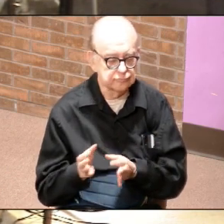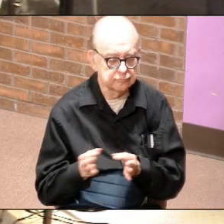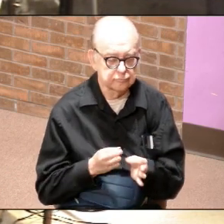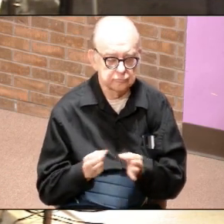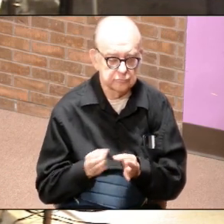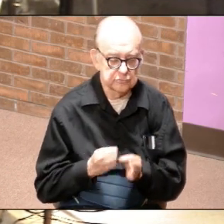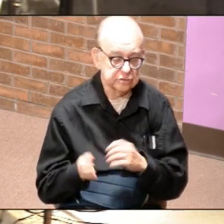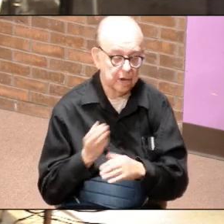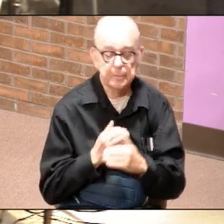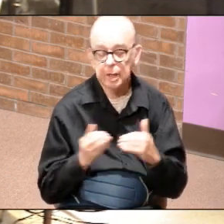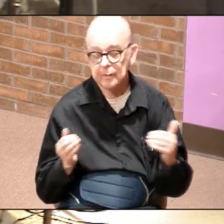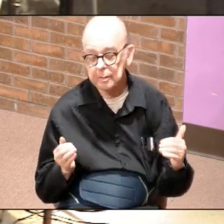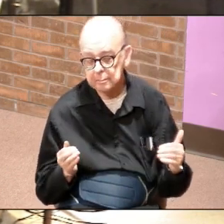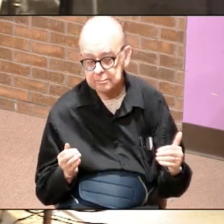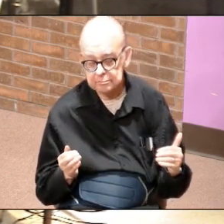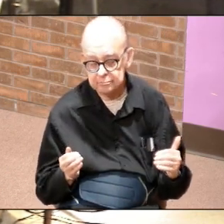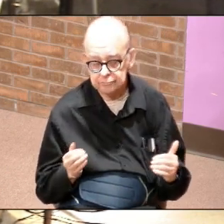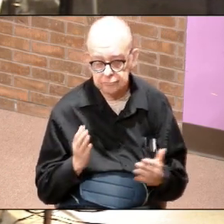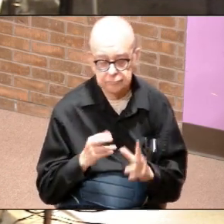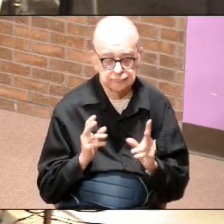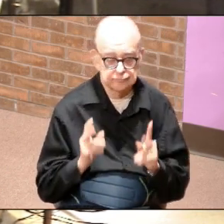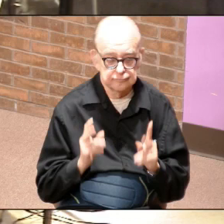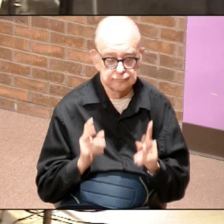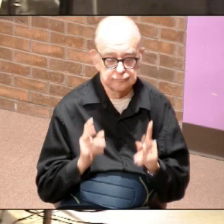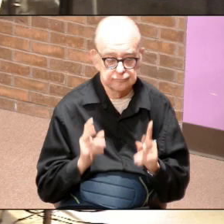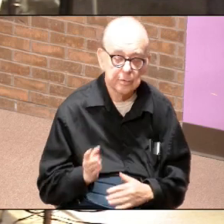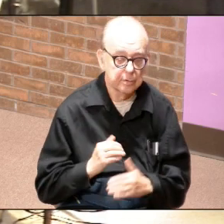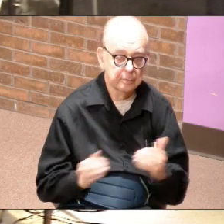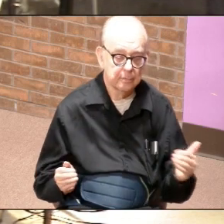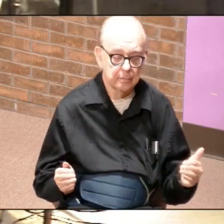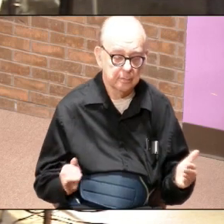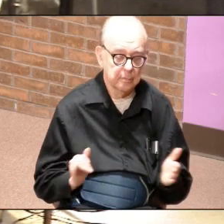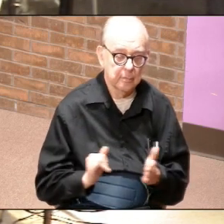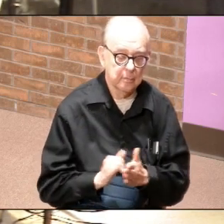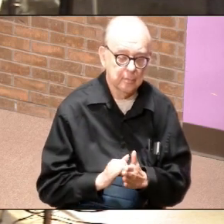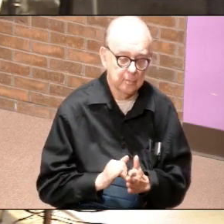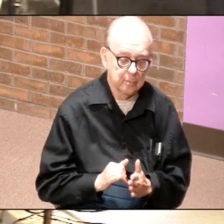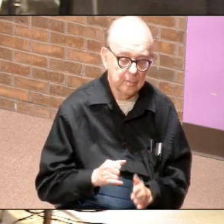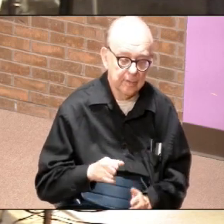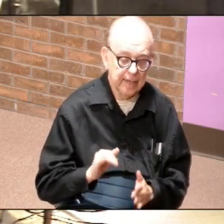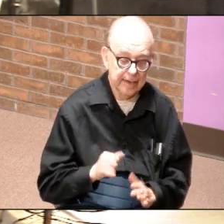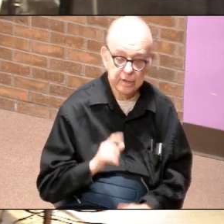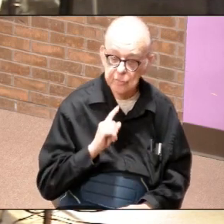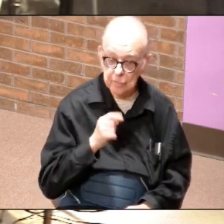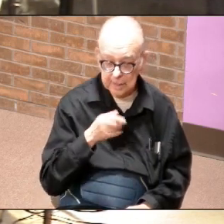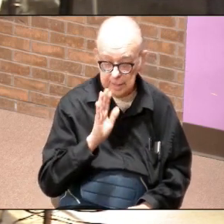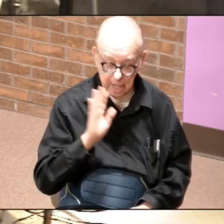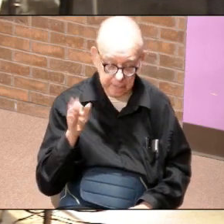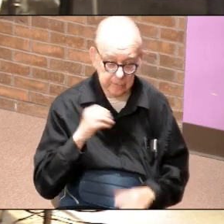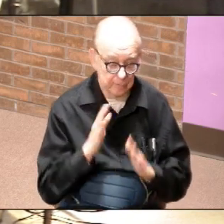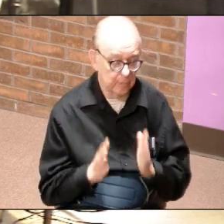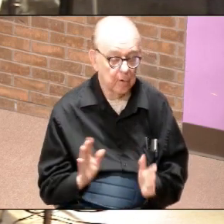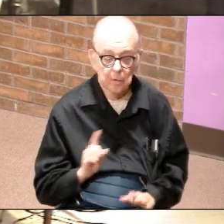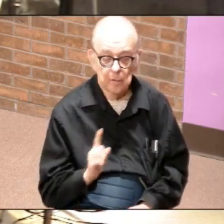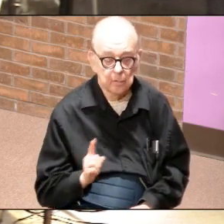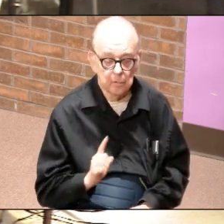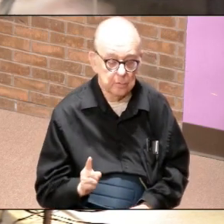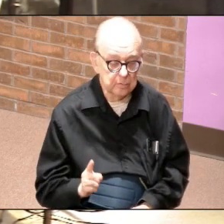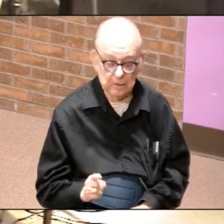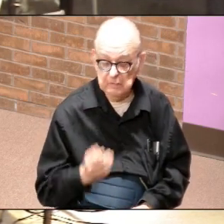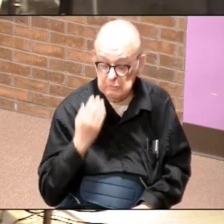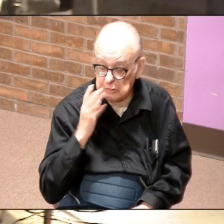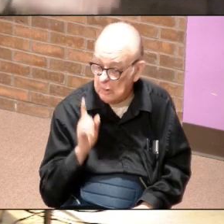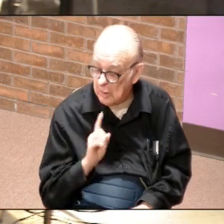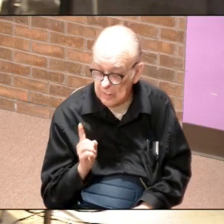describe heaven. Somebody says, where's heaven? That's God's home. Where's it at? I have